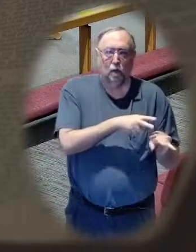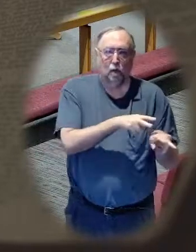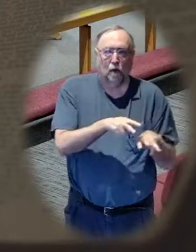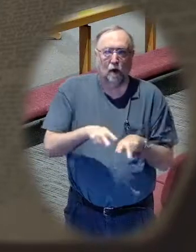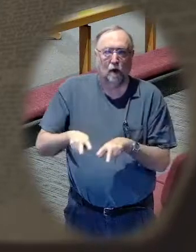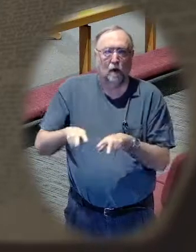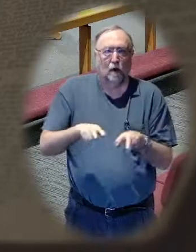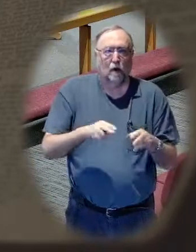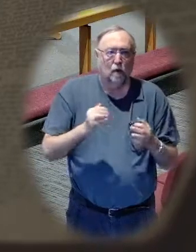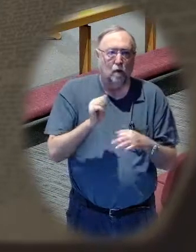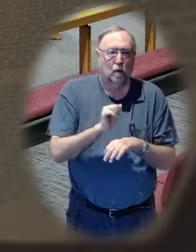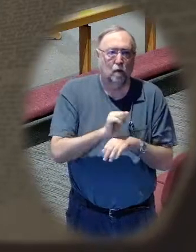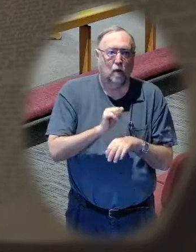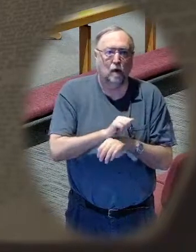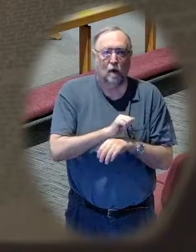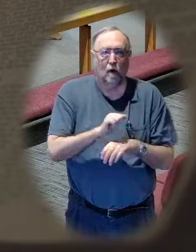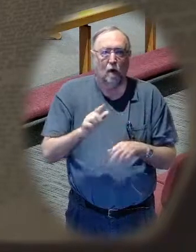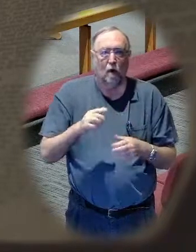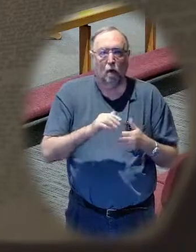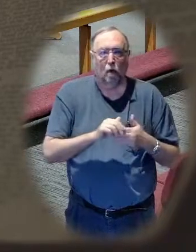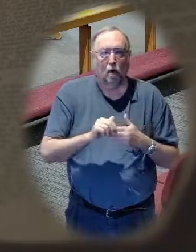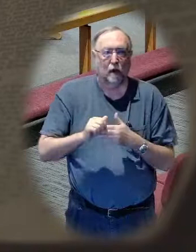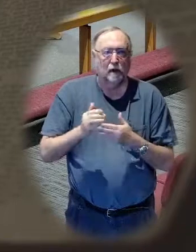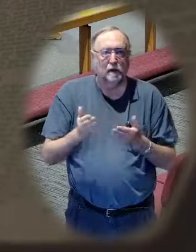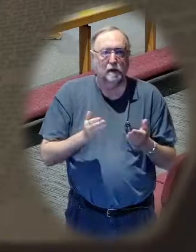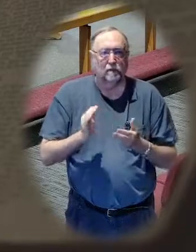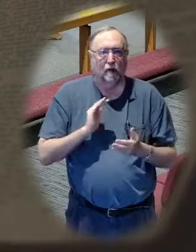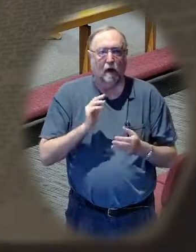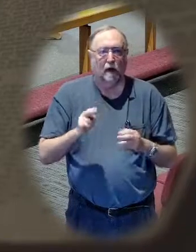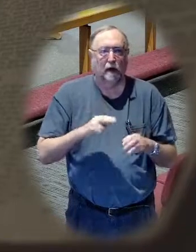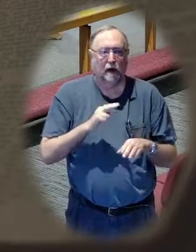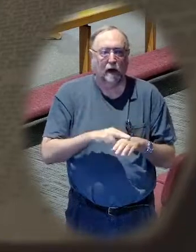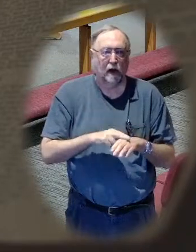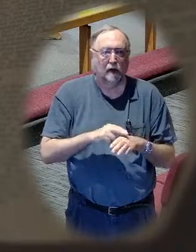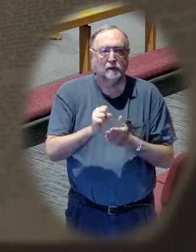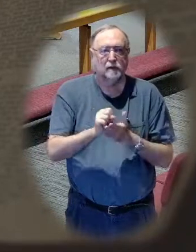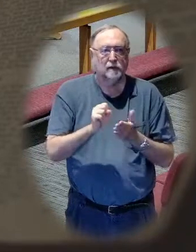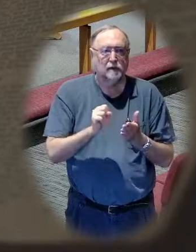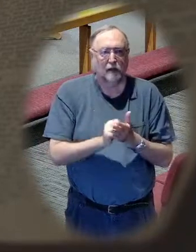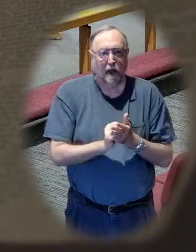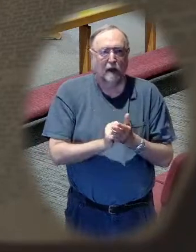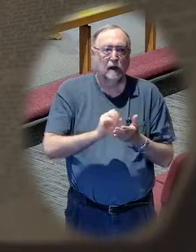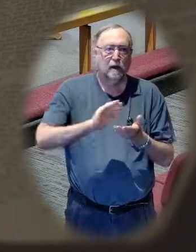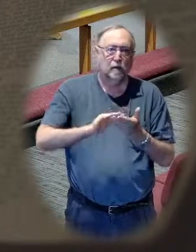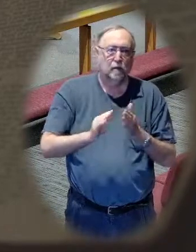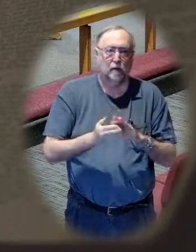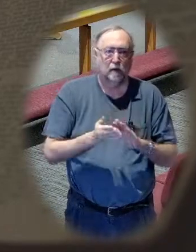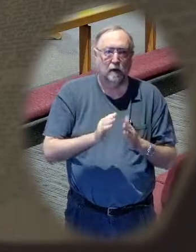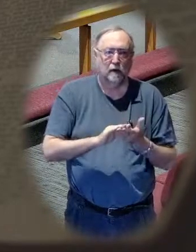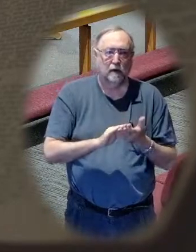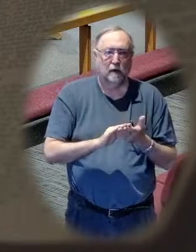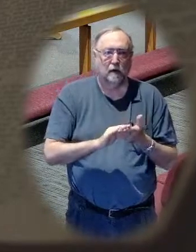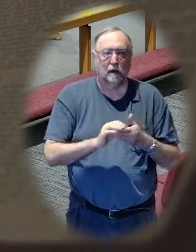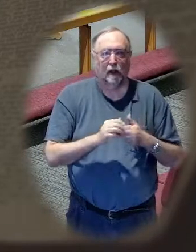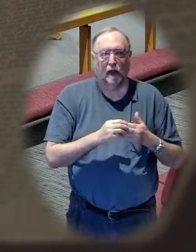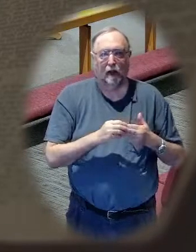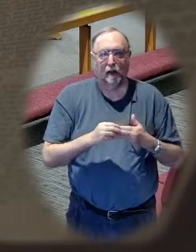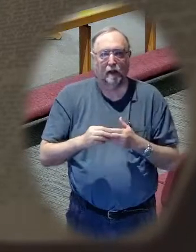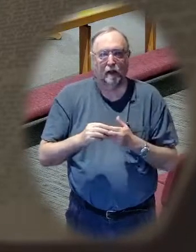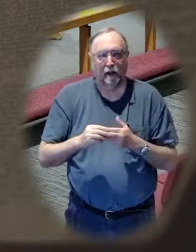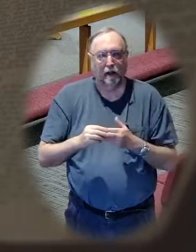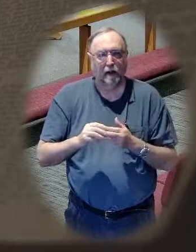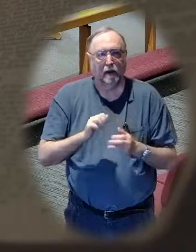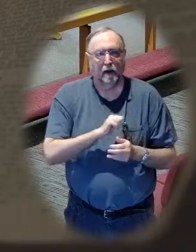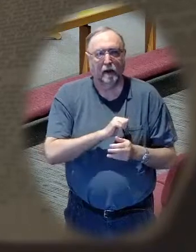and work through all who lead and serve our nation, our state, even our local communities. Lead and guide